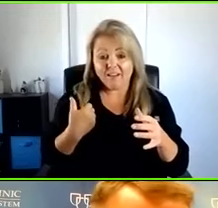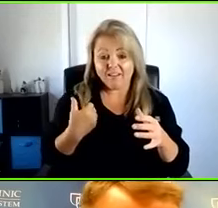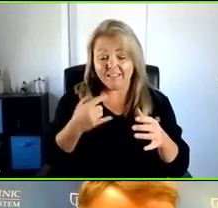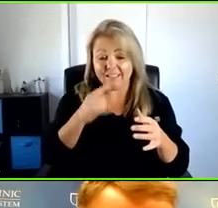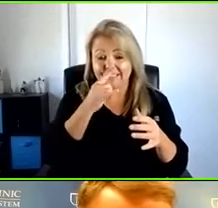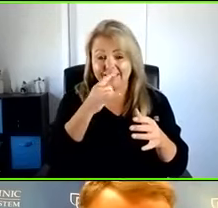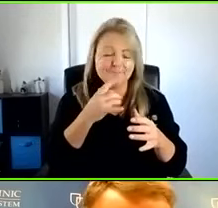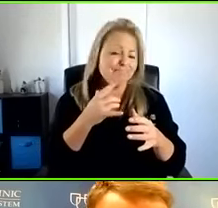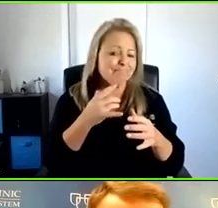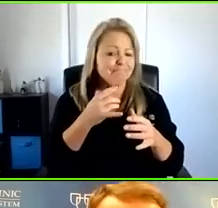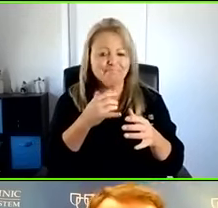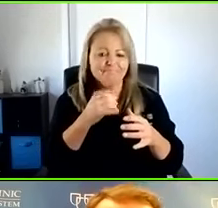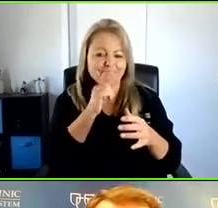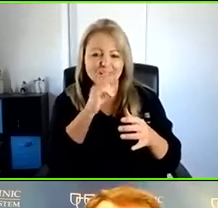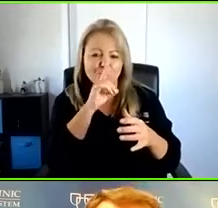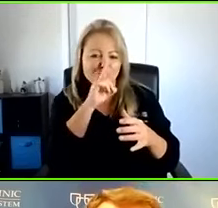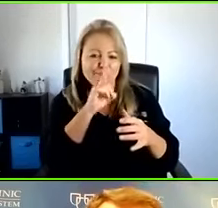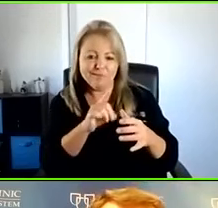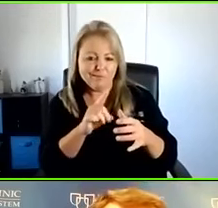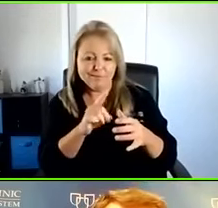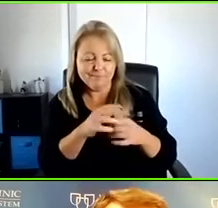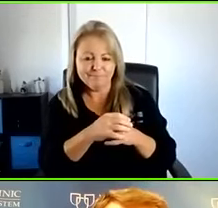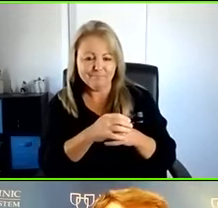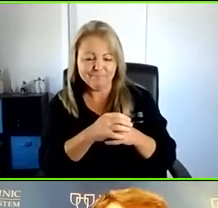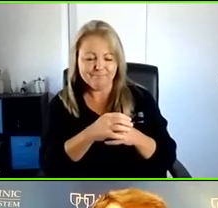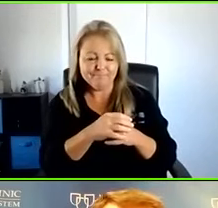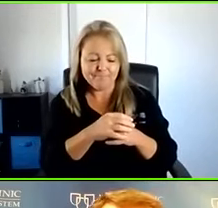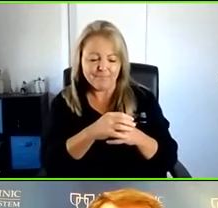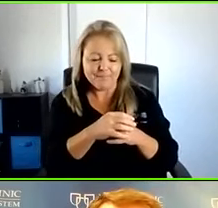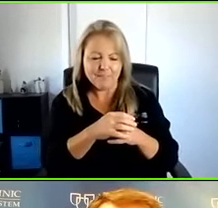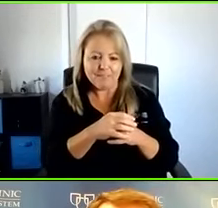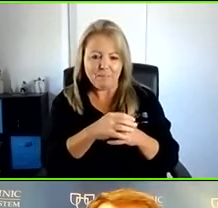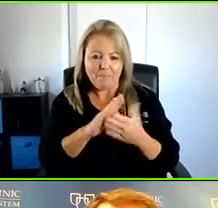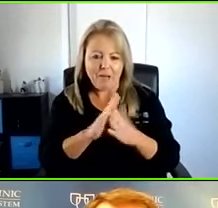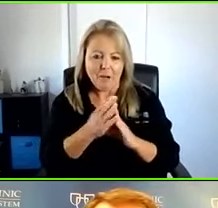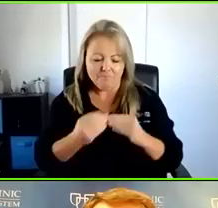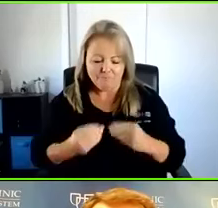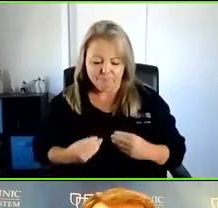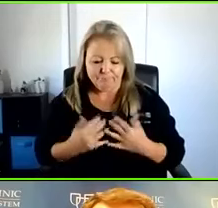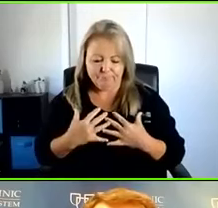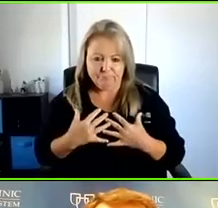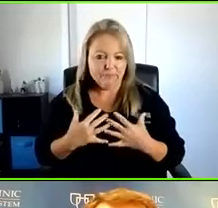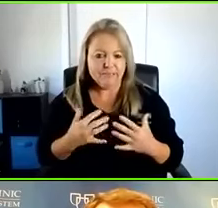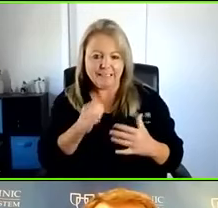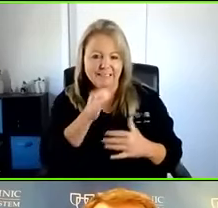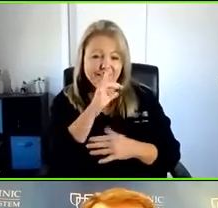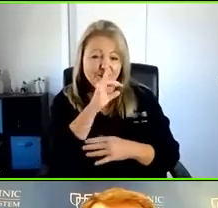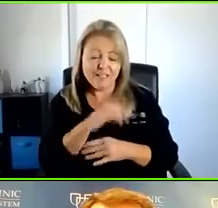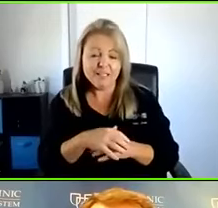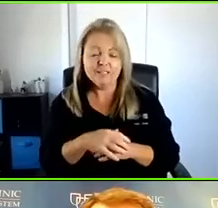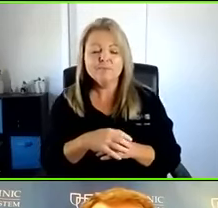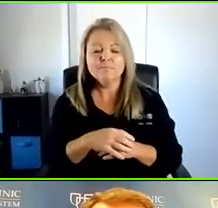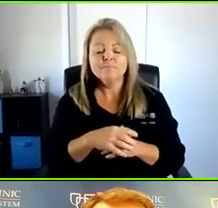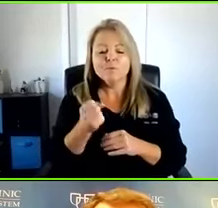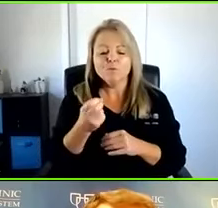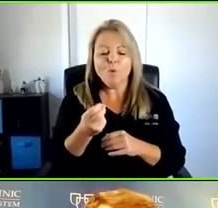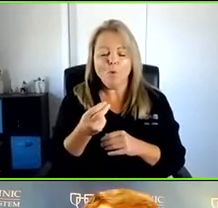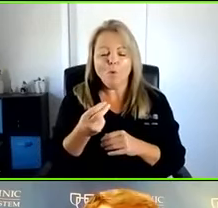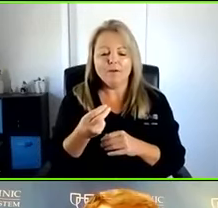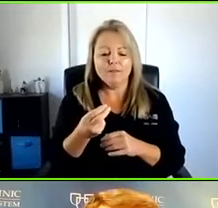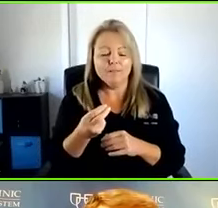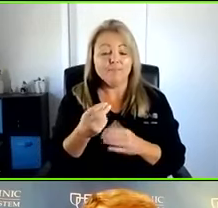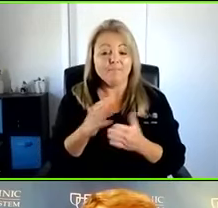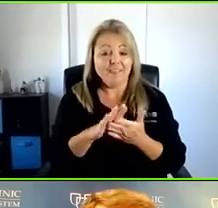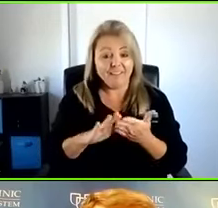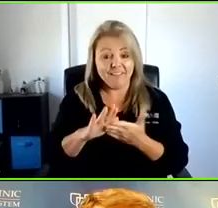no, we're really not seeing a trend in that direction. But we do want to recognize and call out that higher education is starting up